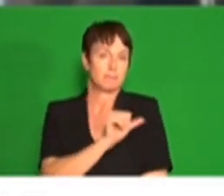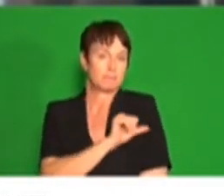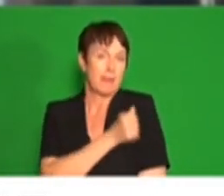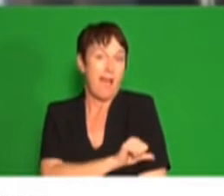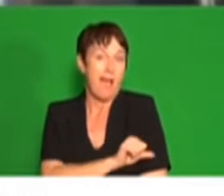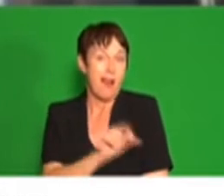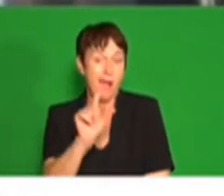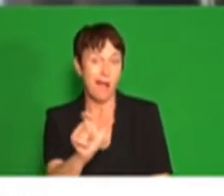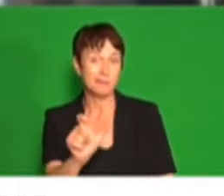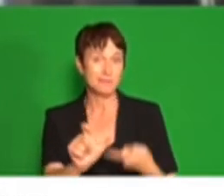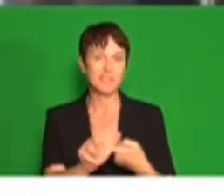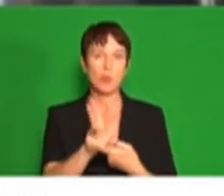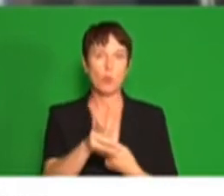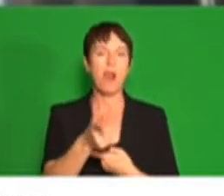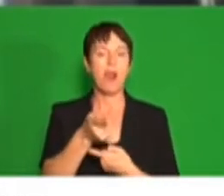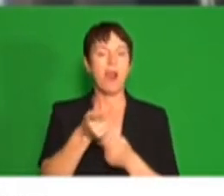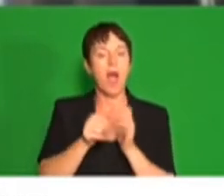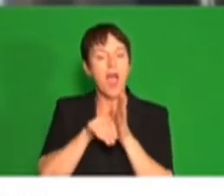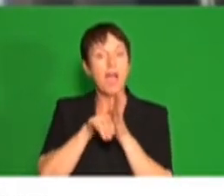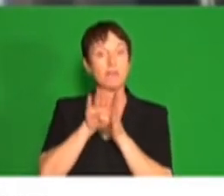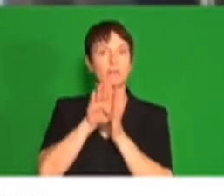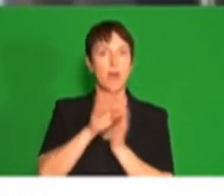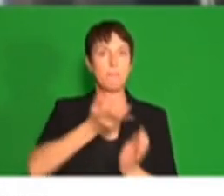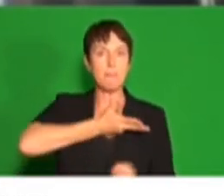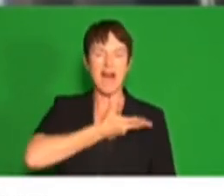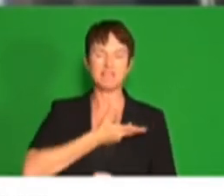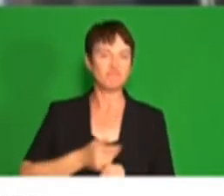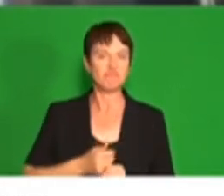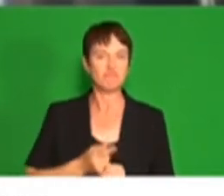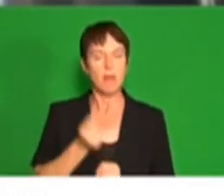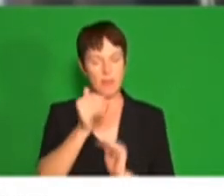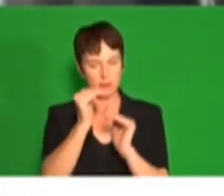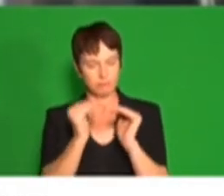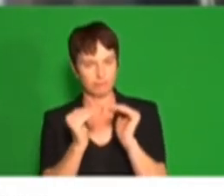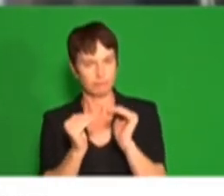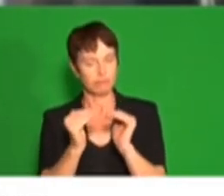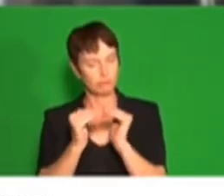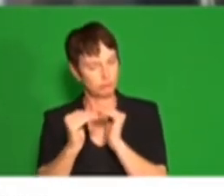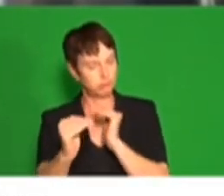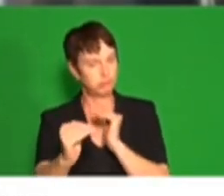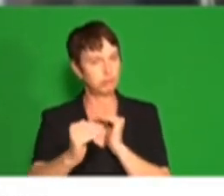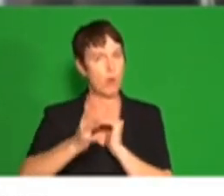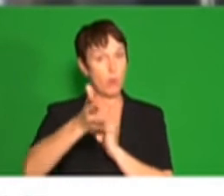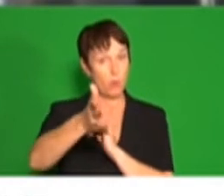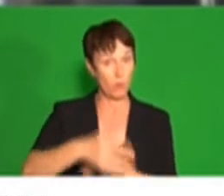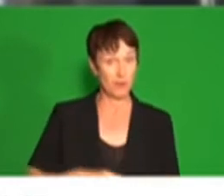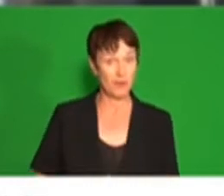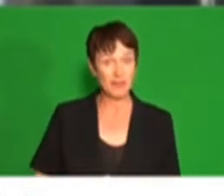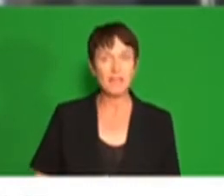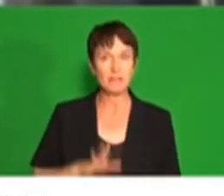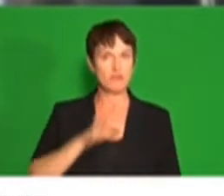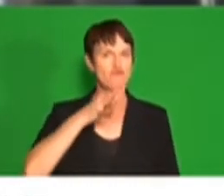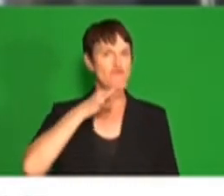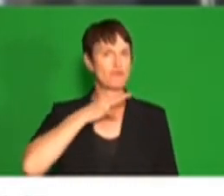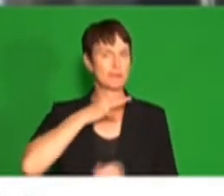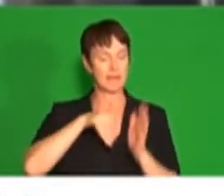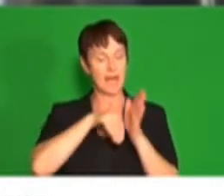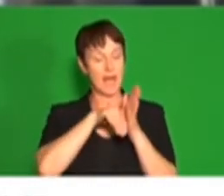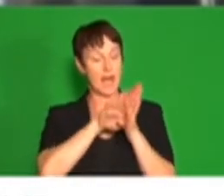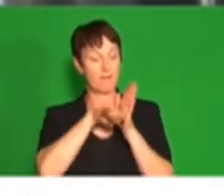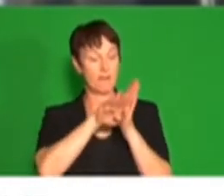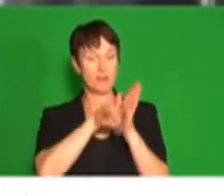price inflation this year. Given low pass-through, risks to inflation from